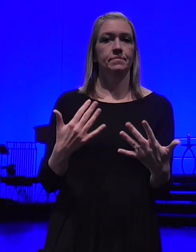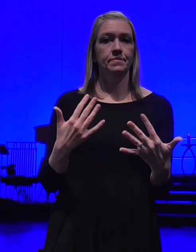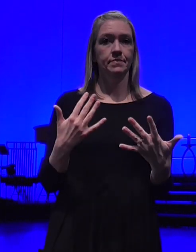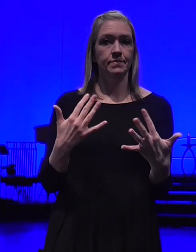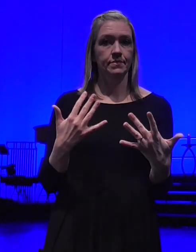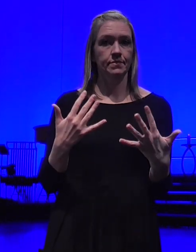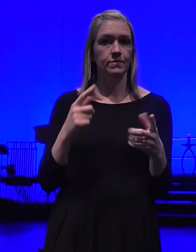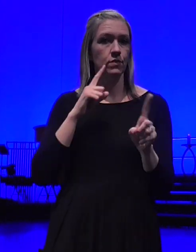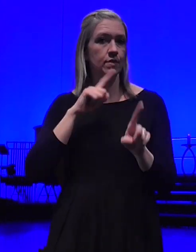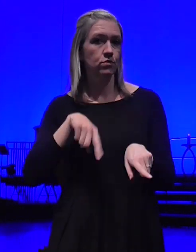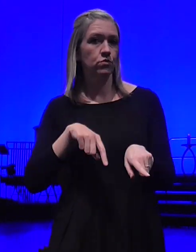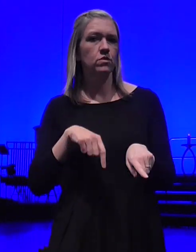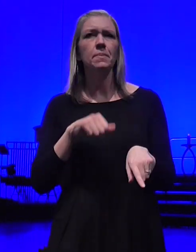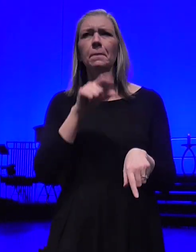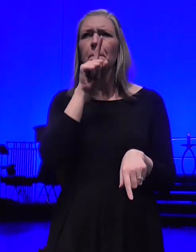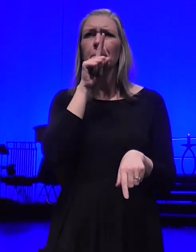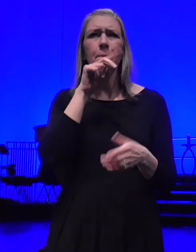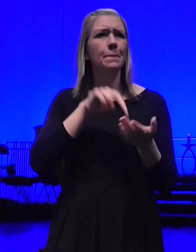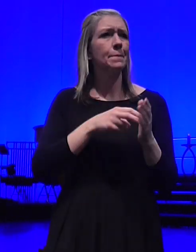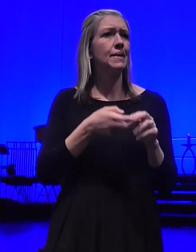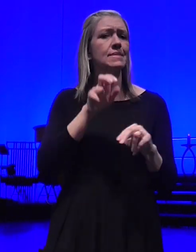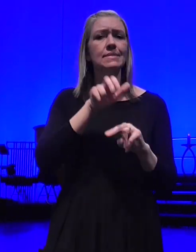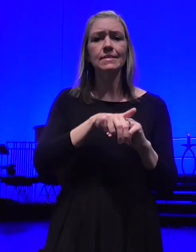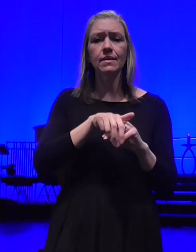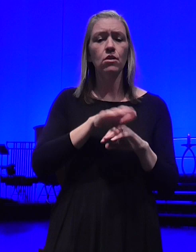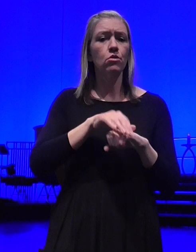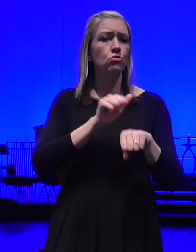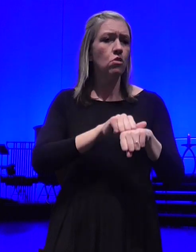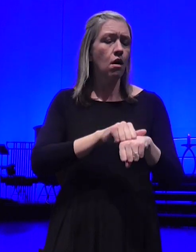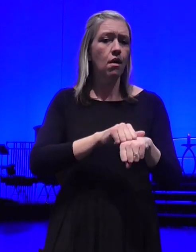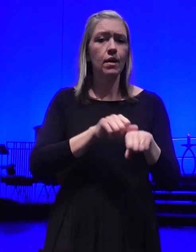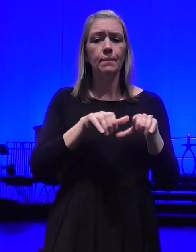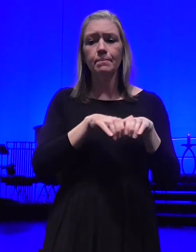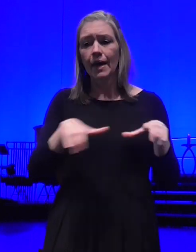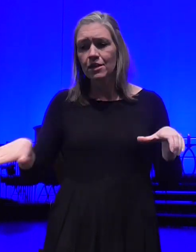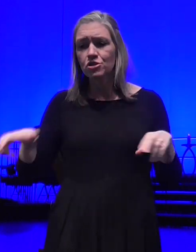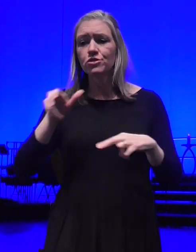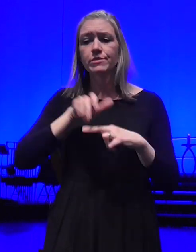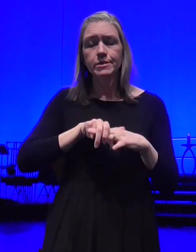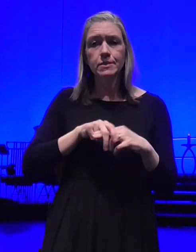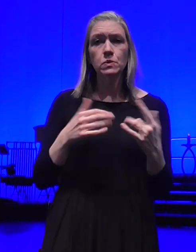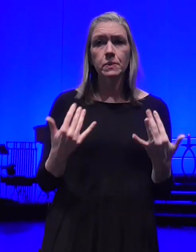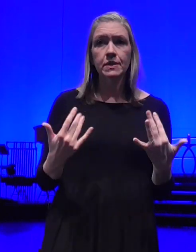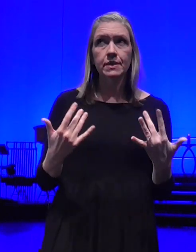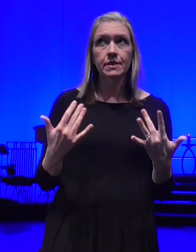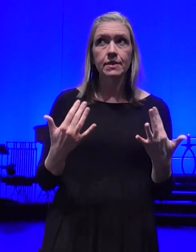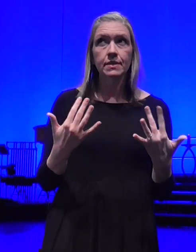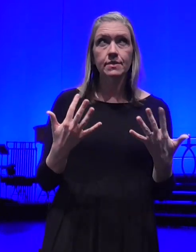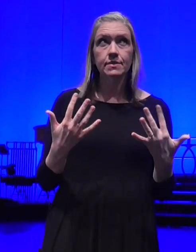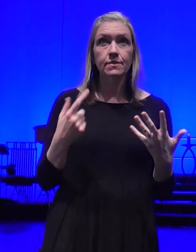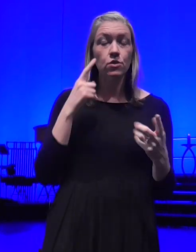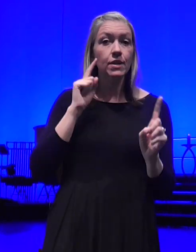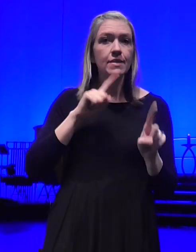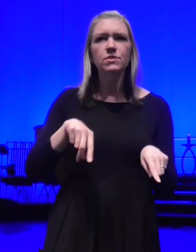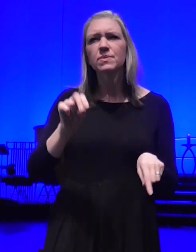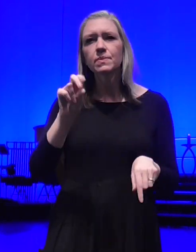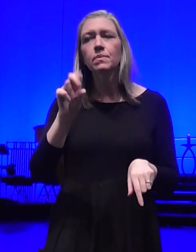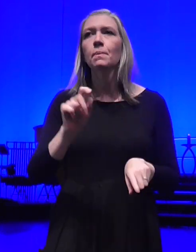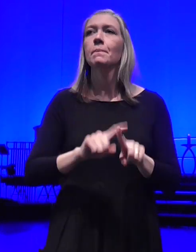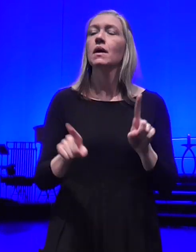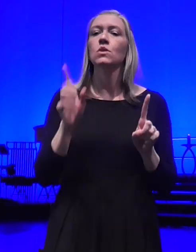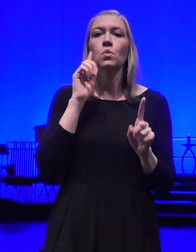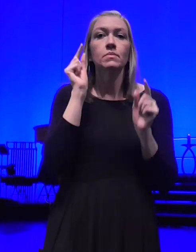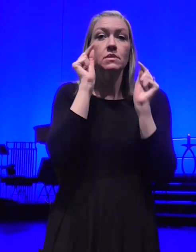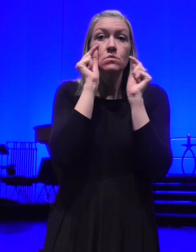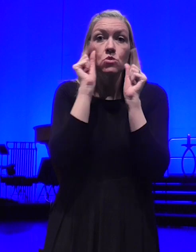that doesn't mean you have to sit on that rock or sit on that bench waiting for Spirit to answer you. But you will be surprised